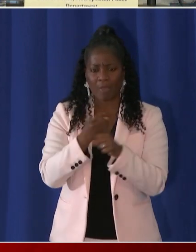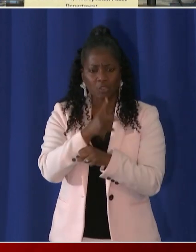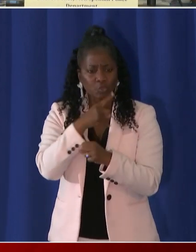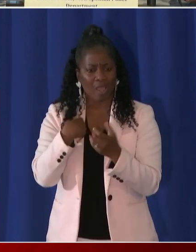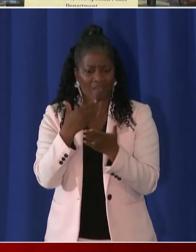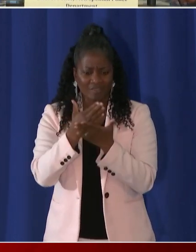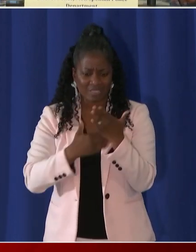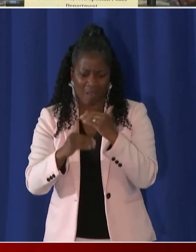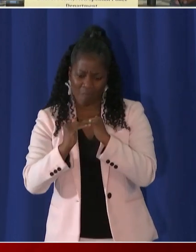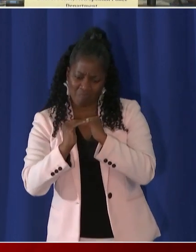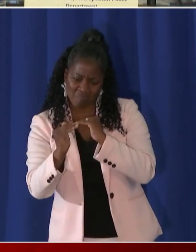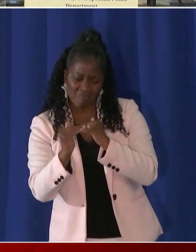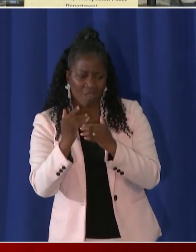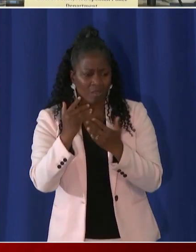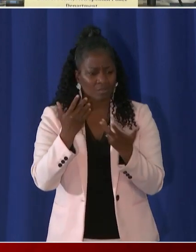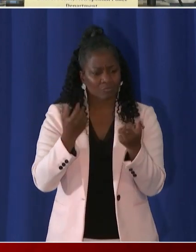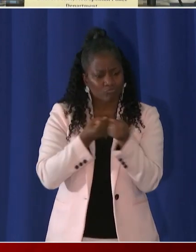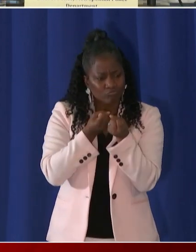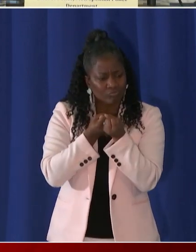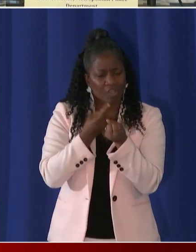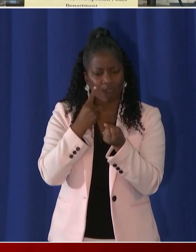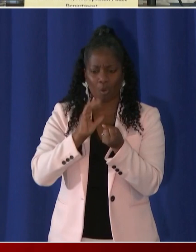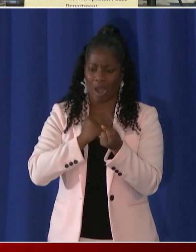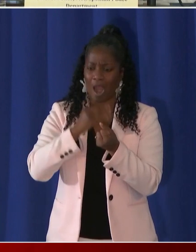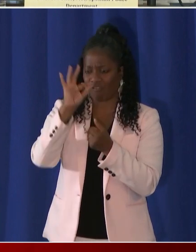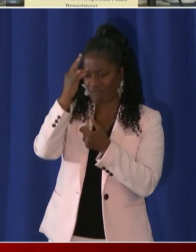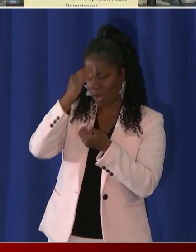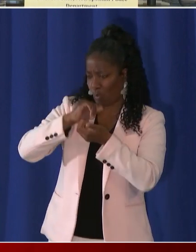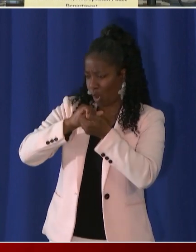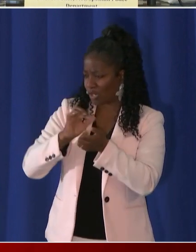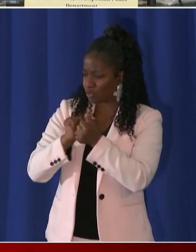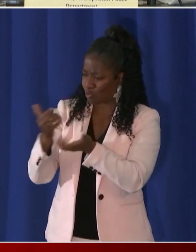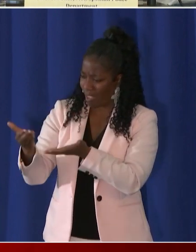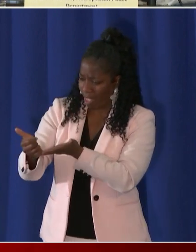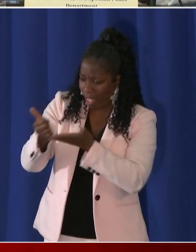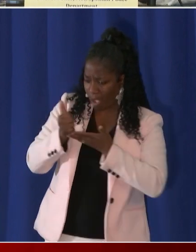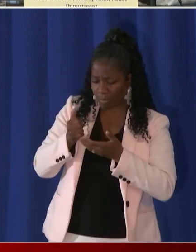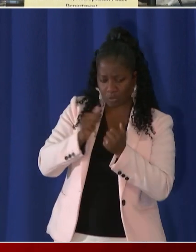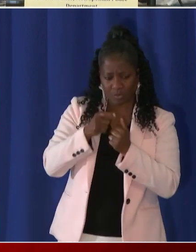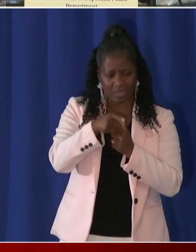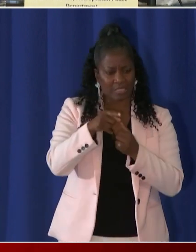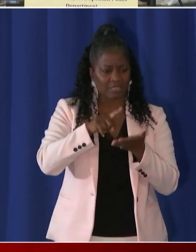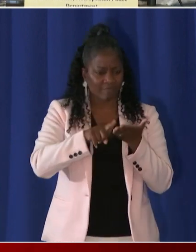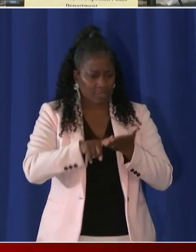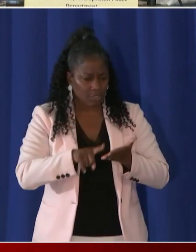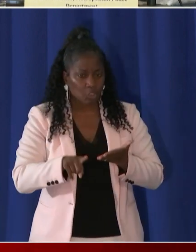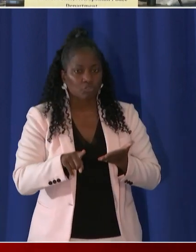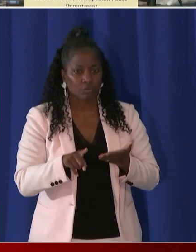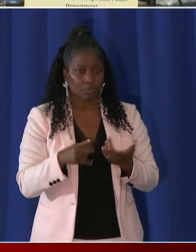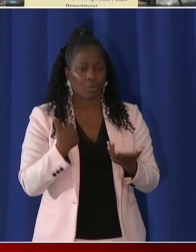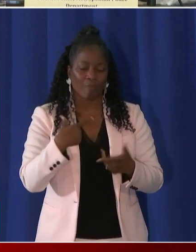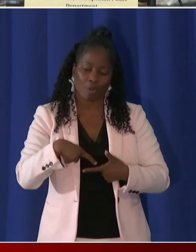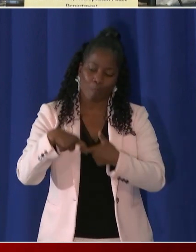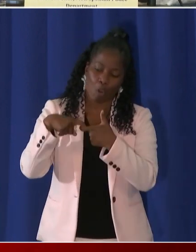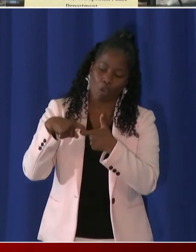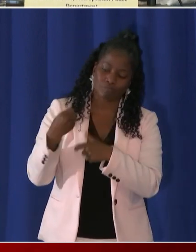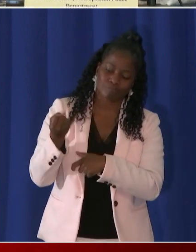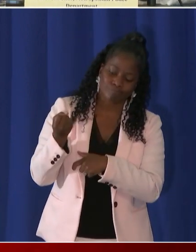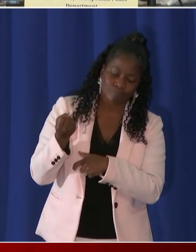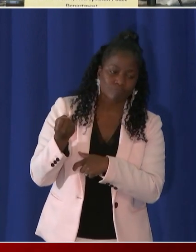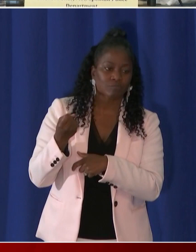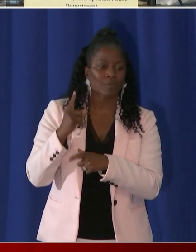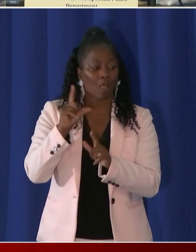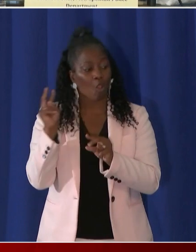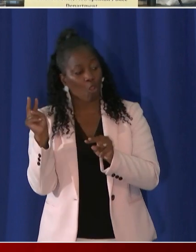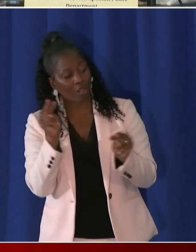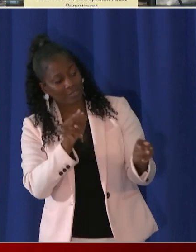some leverage for our federal partners that they can kind of bring to the table to help us with these investigations. So I'm going to pause right there and